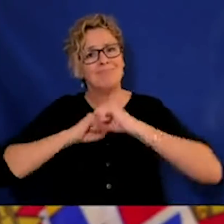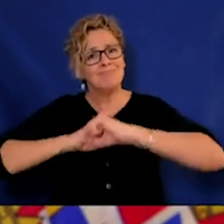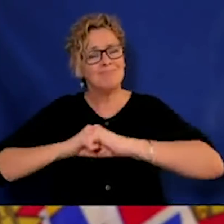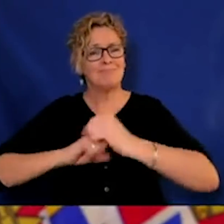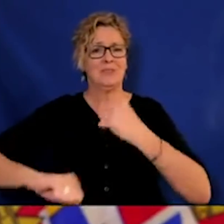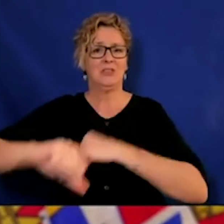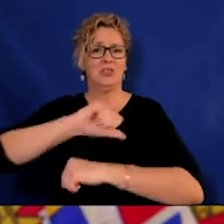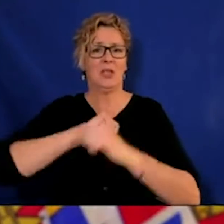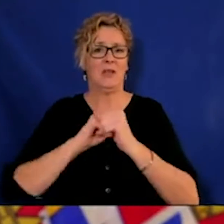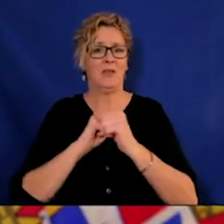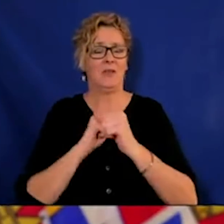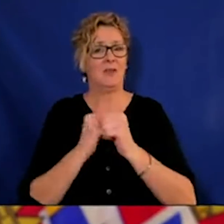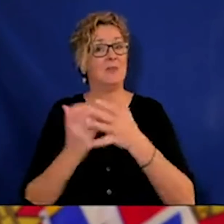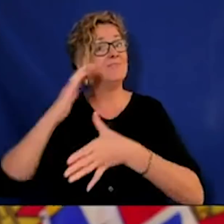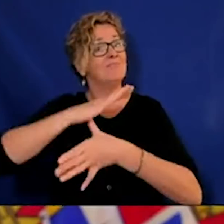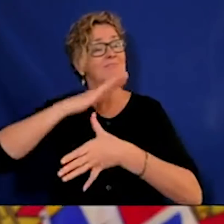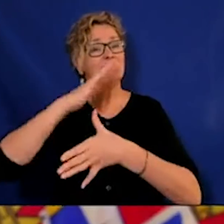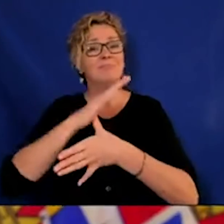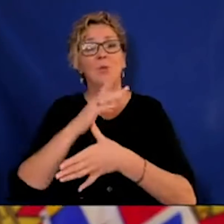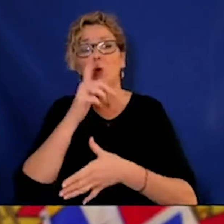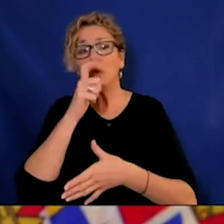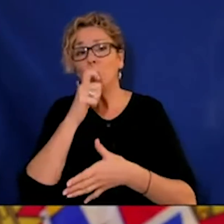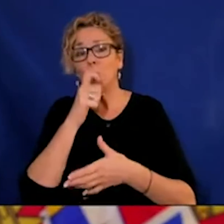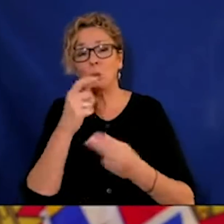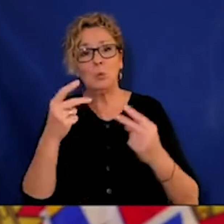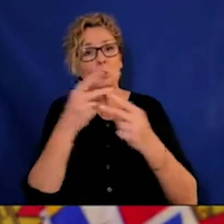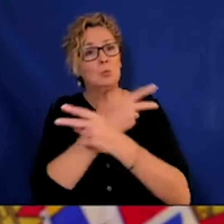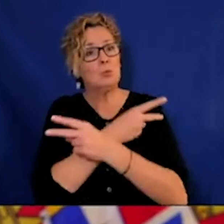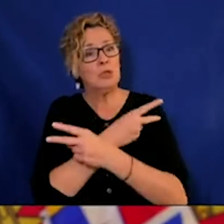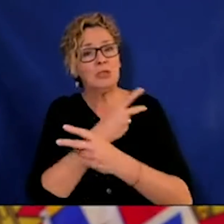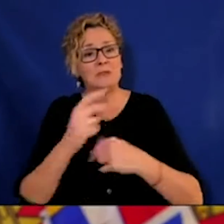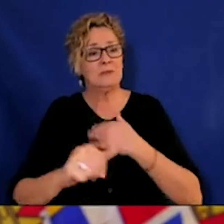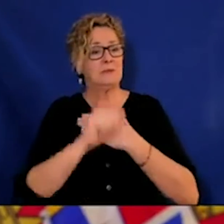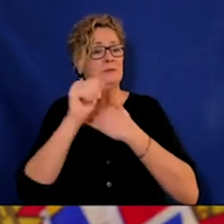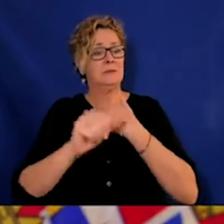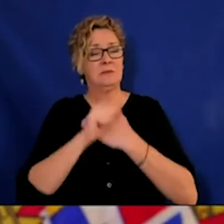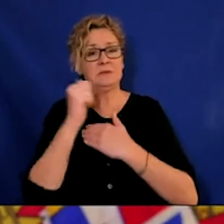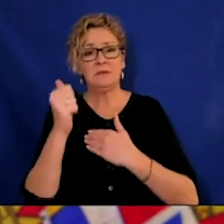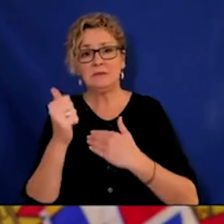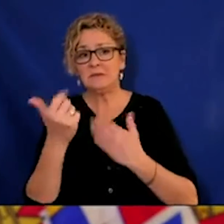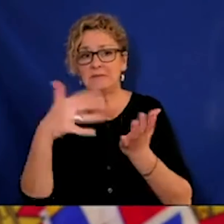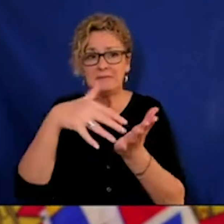to protect those who are most at risk, particularly our seniors and